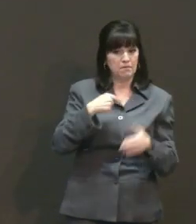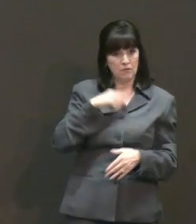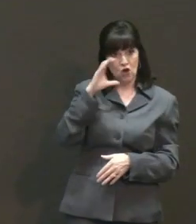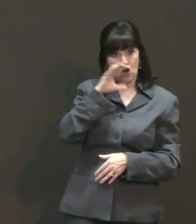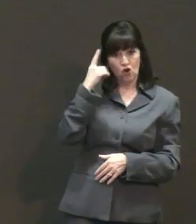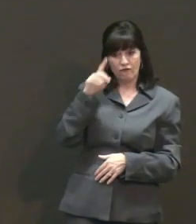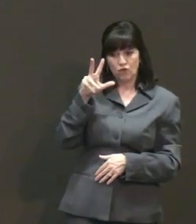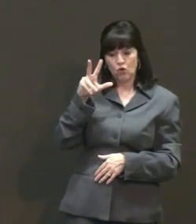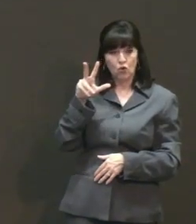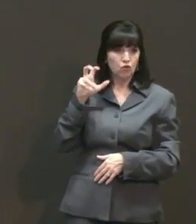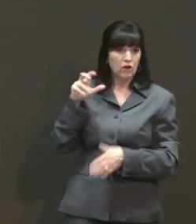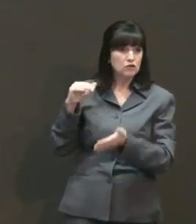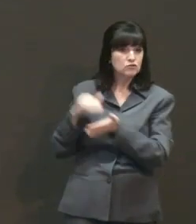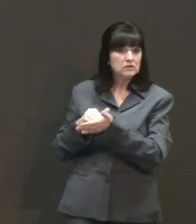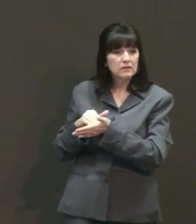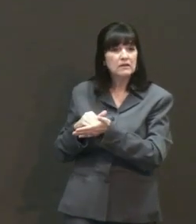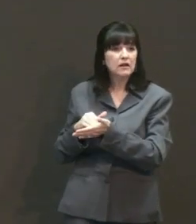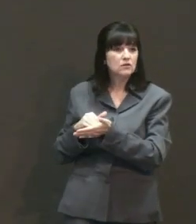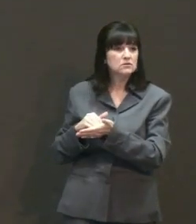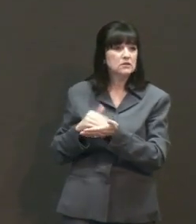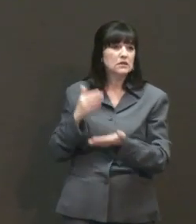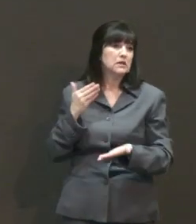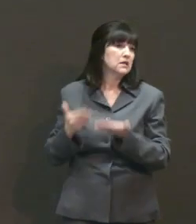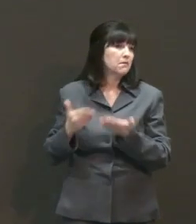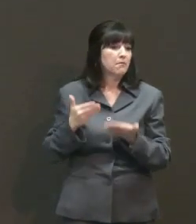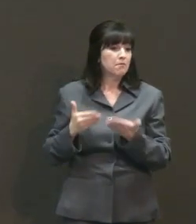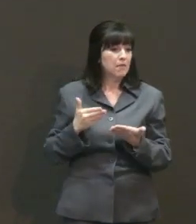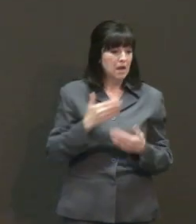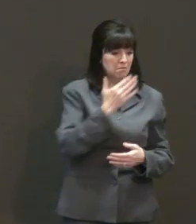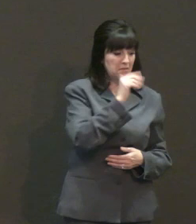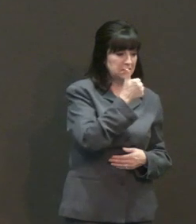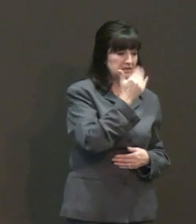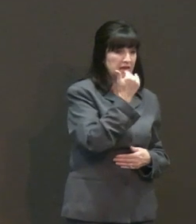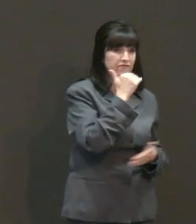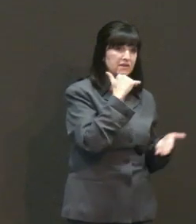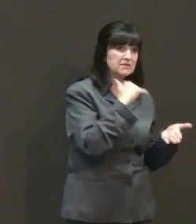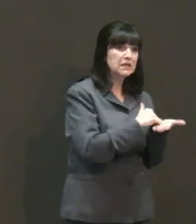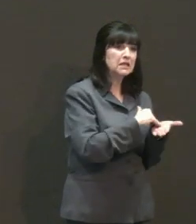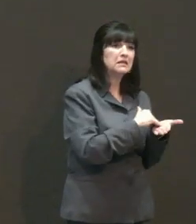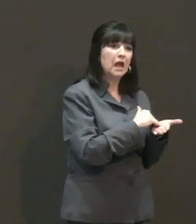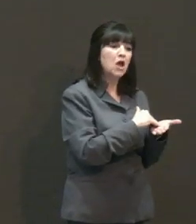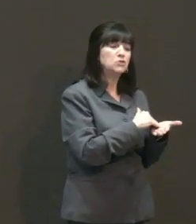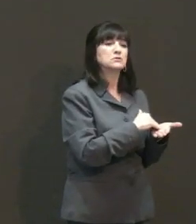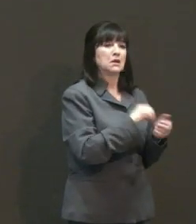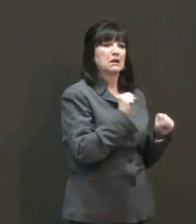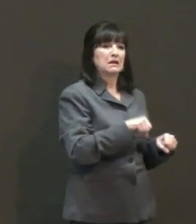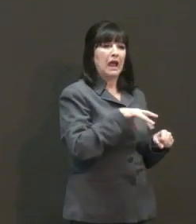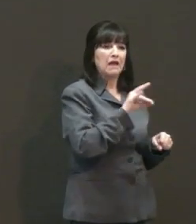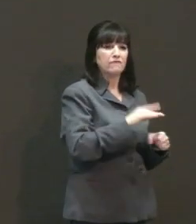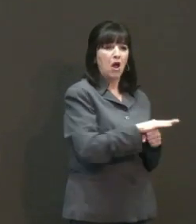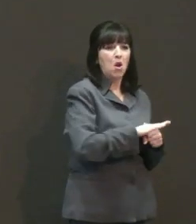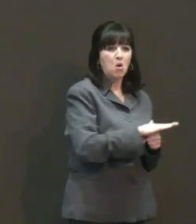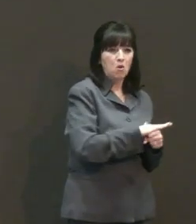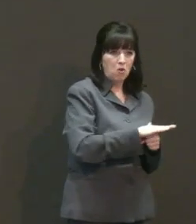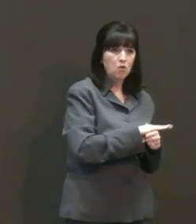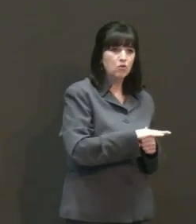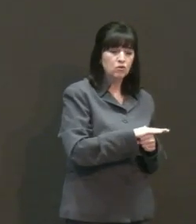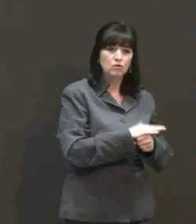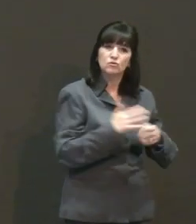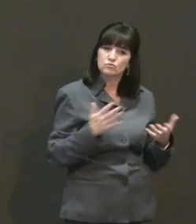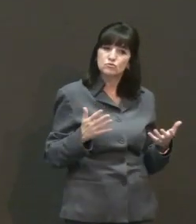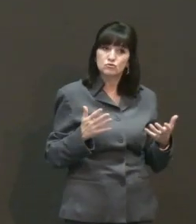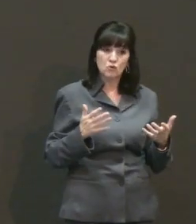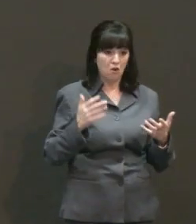only be looking for 10 or 15,000. They might be able to find that through one of their normal vendors. So we're not out of the woods with anything we've requested